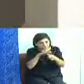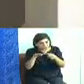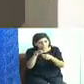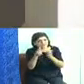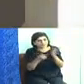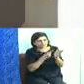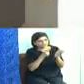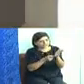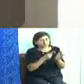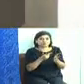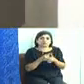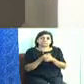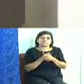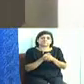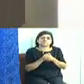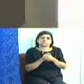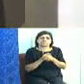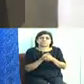sometimes. It